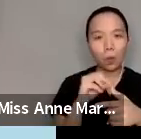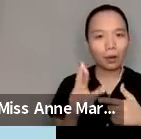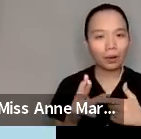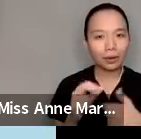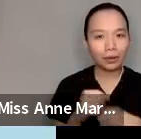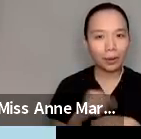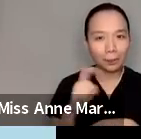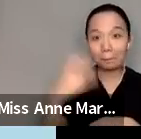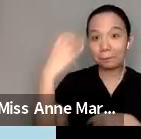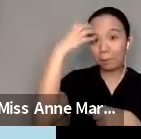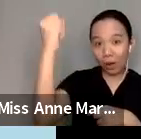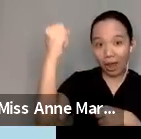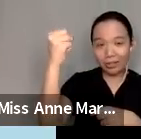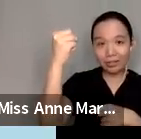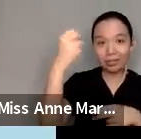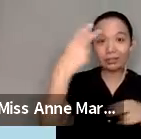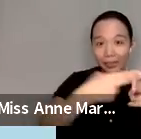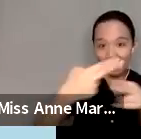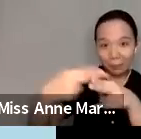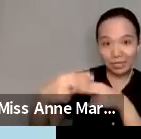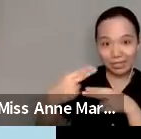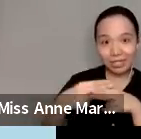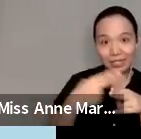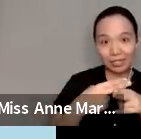should memorize their name